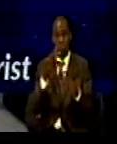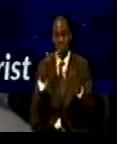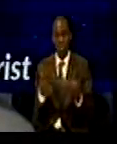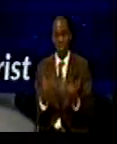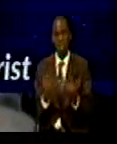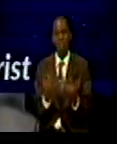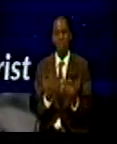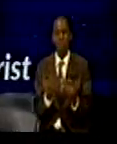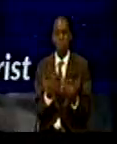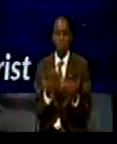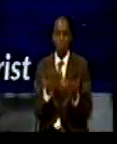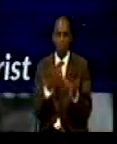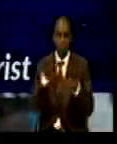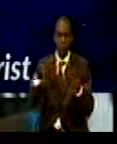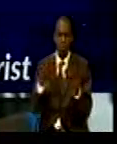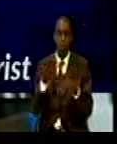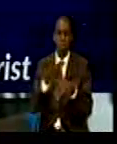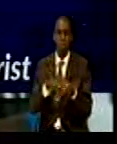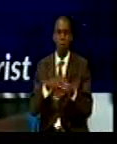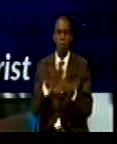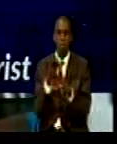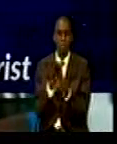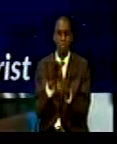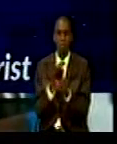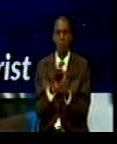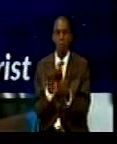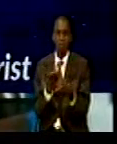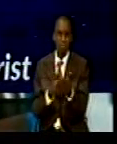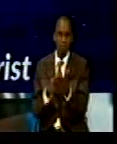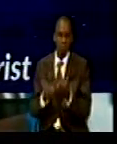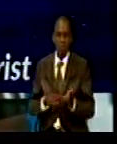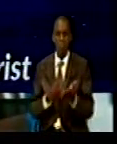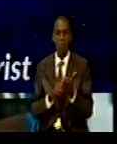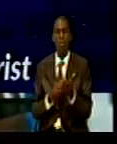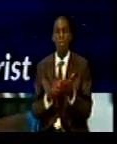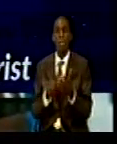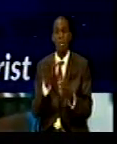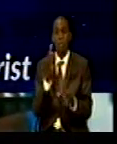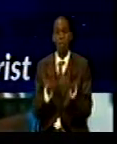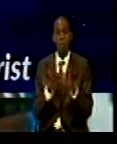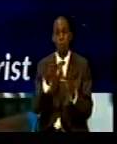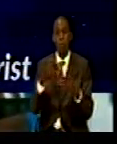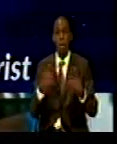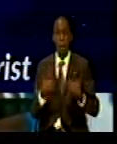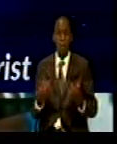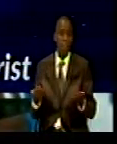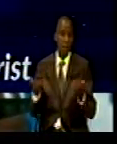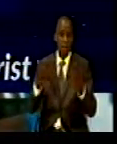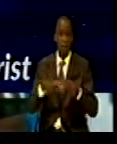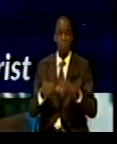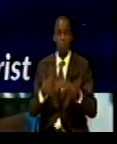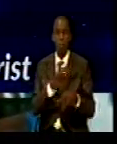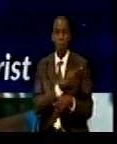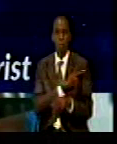details, and thereafter hand the slip back to them.